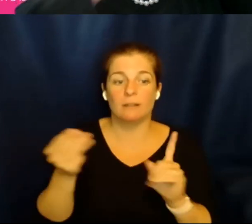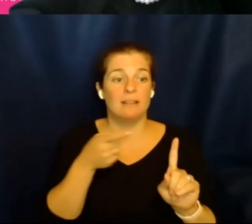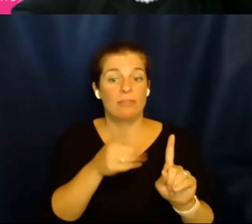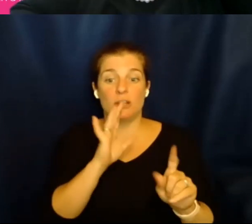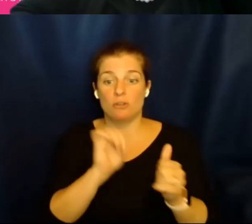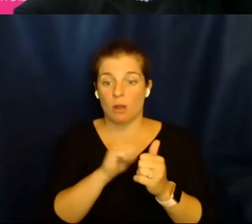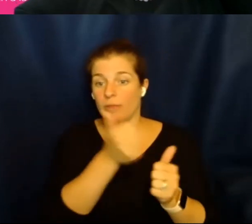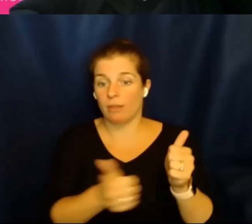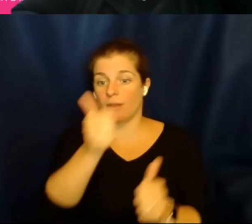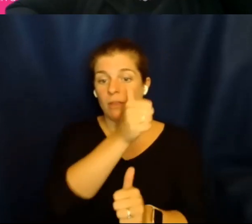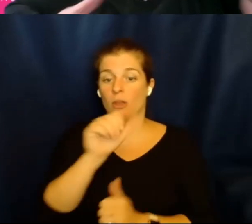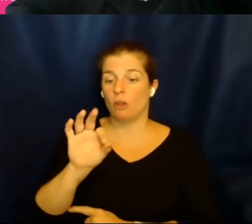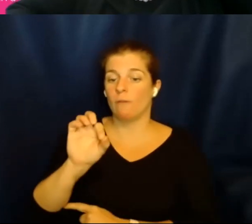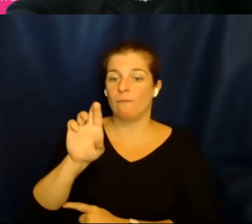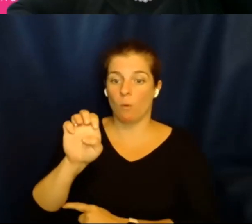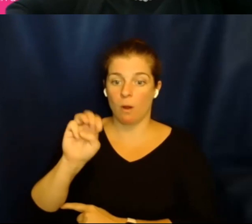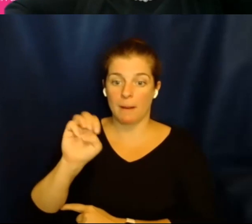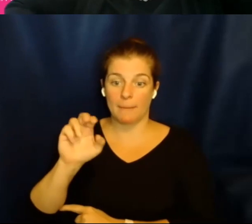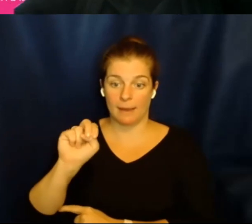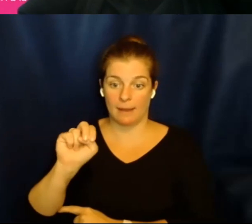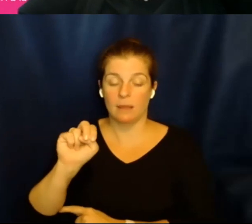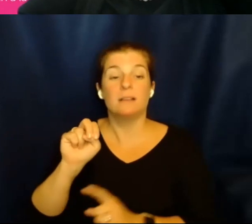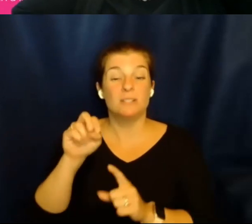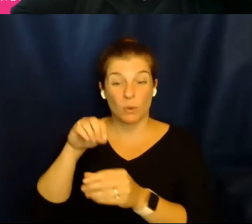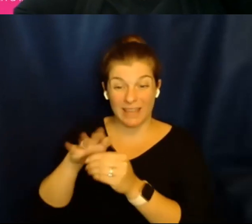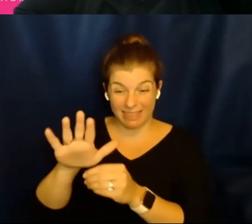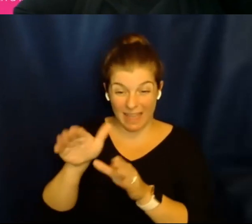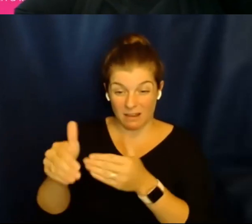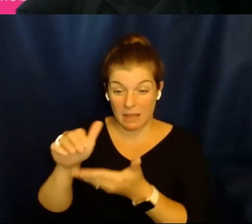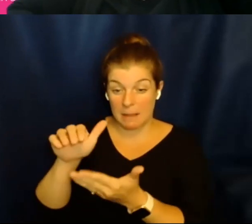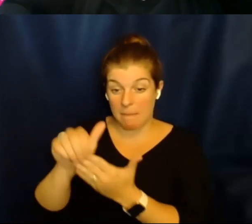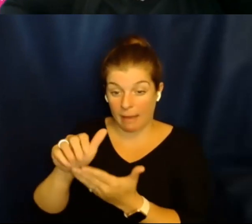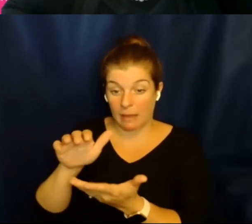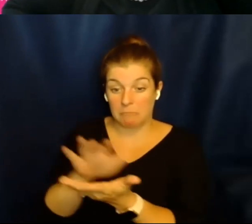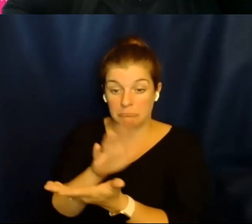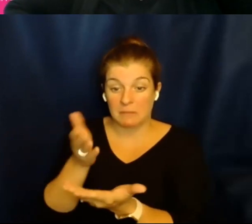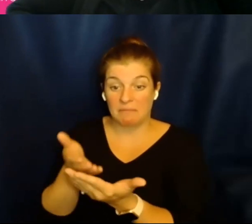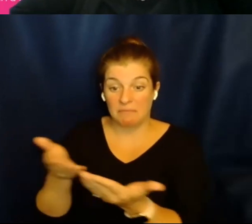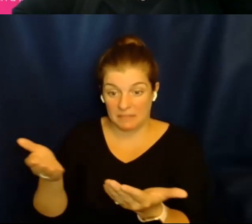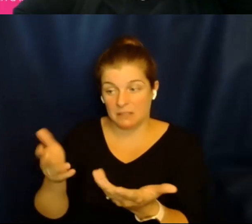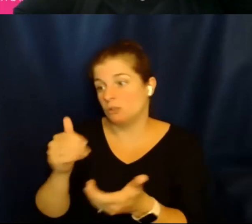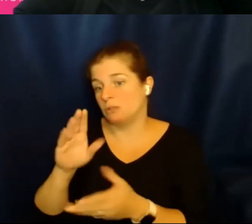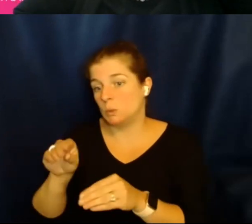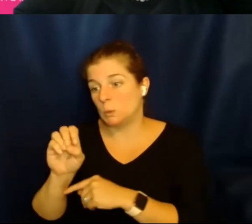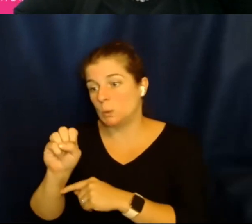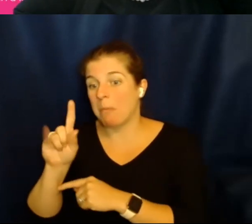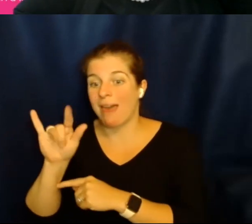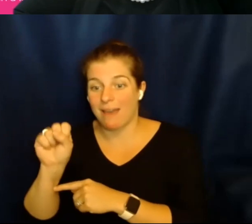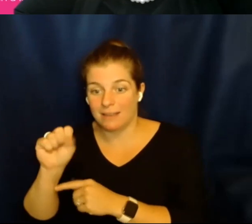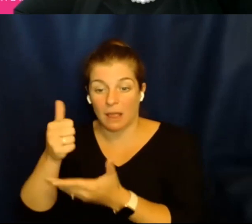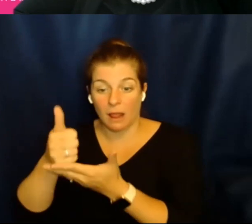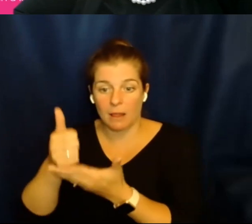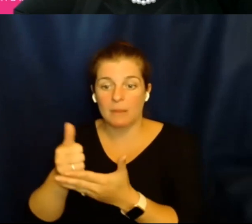well. And in those packets of supplies and of help, we have written material. So when they have a break, we